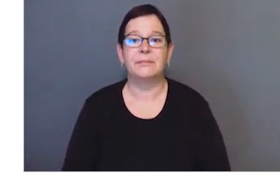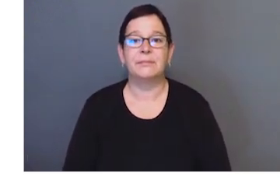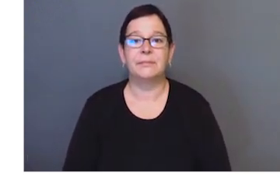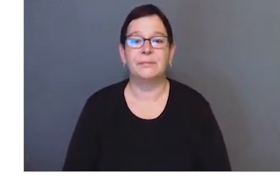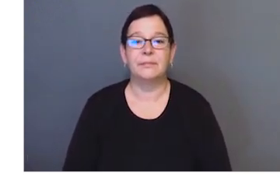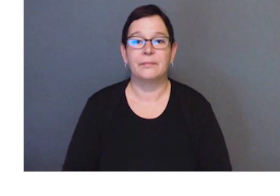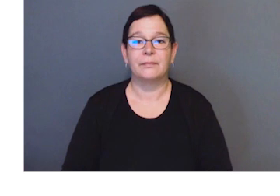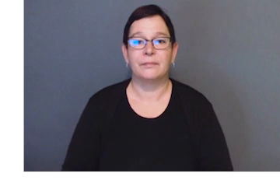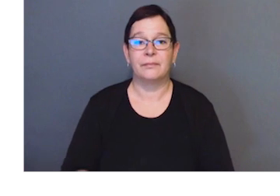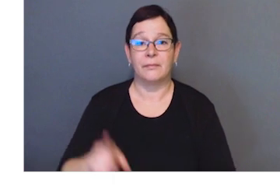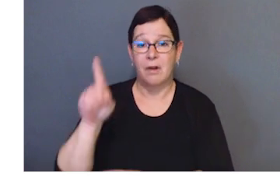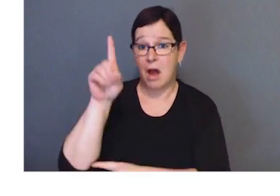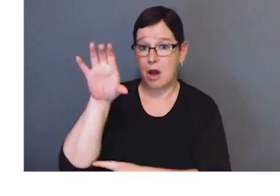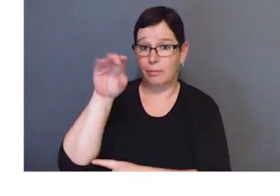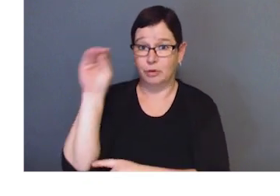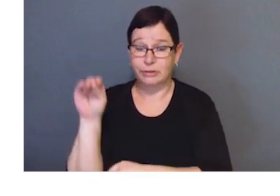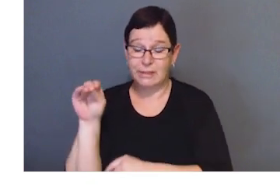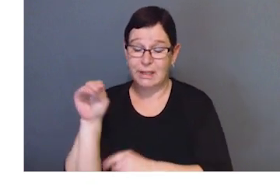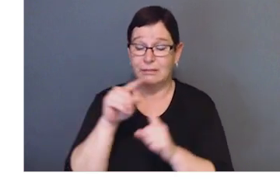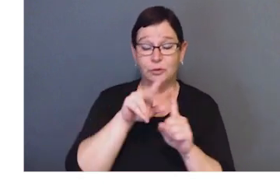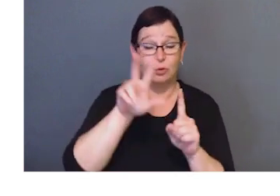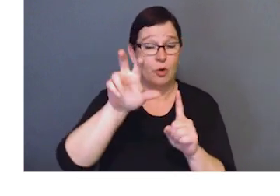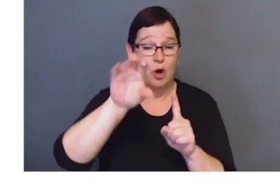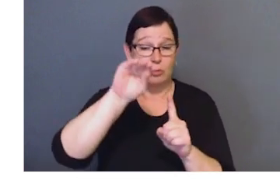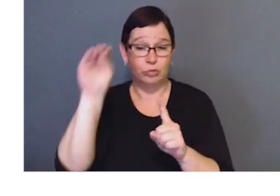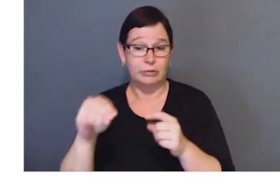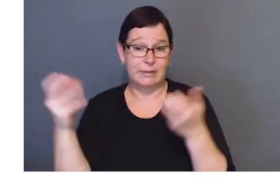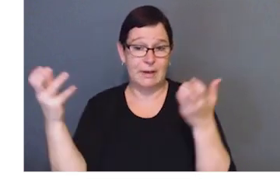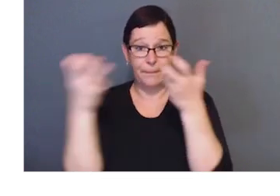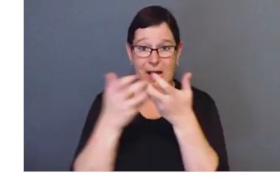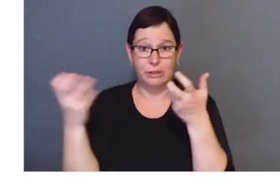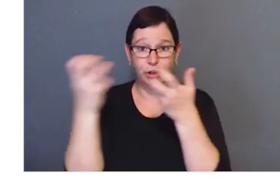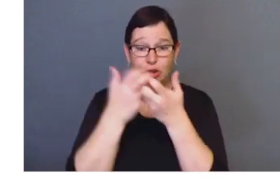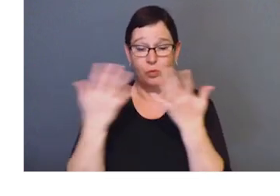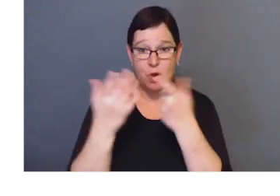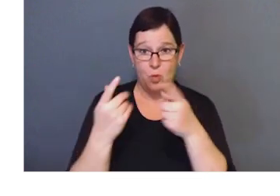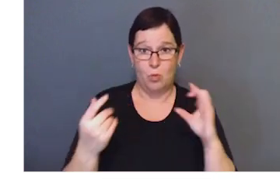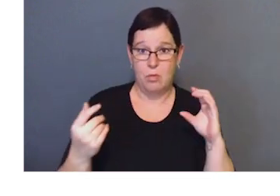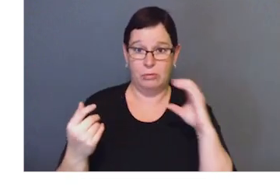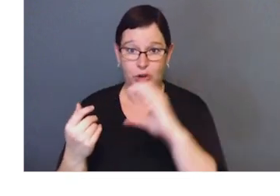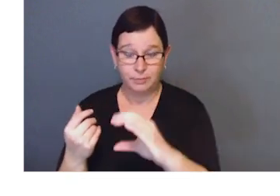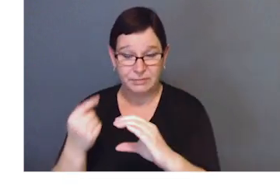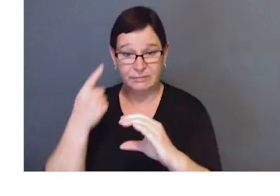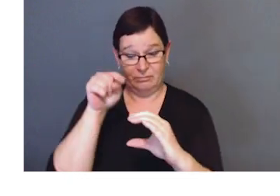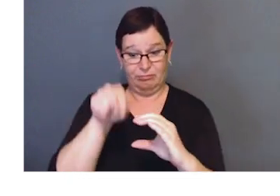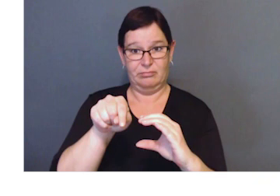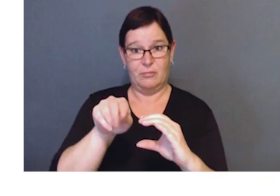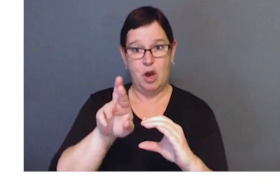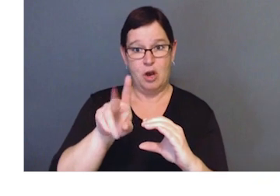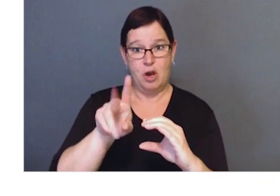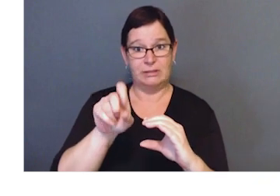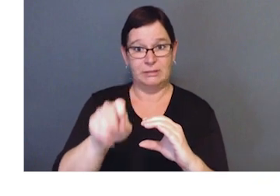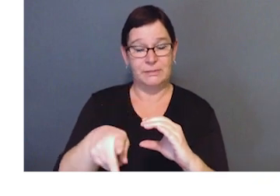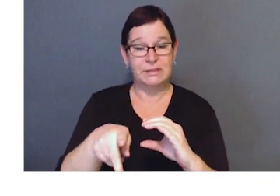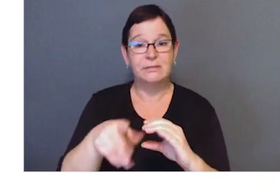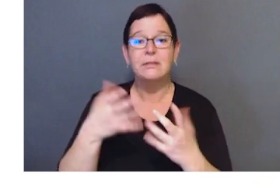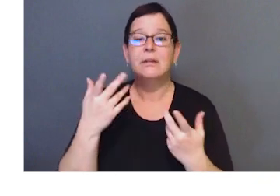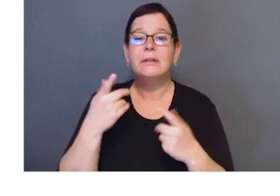the RDSP, depending on the beneficiary's adjusted family net income and the amount